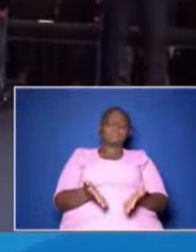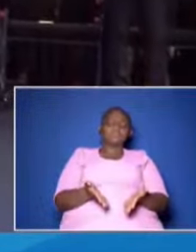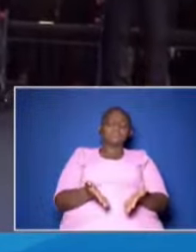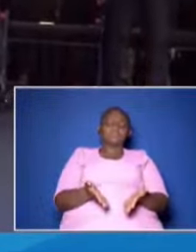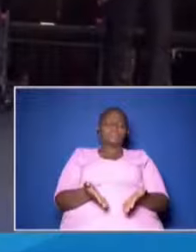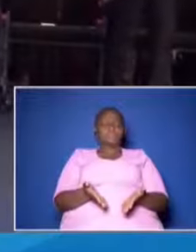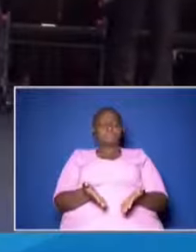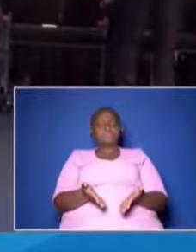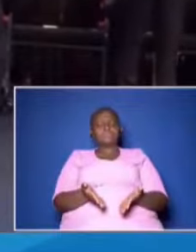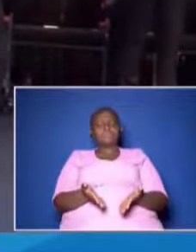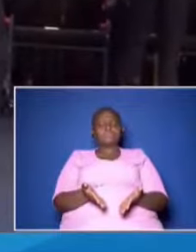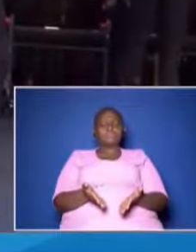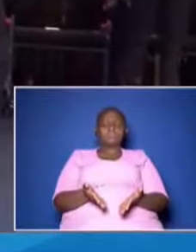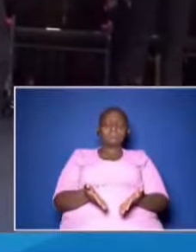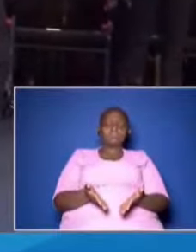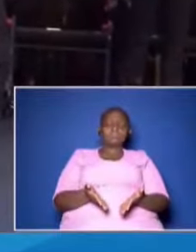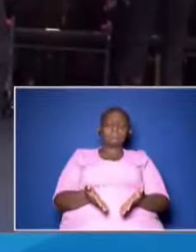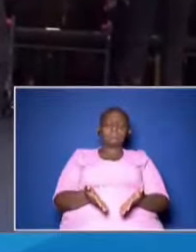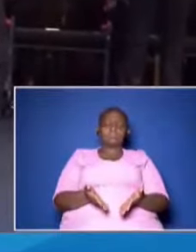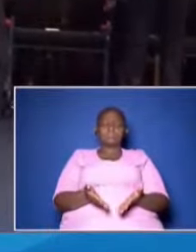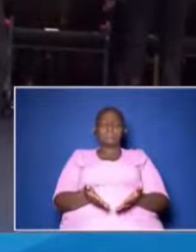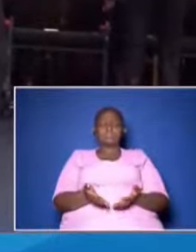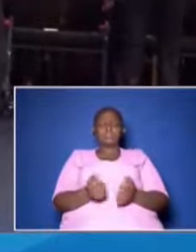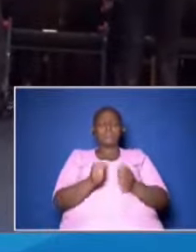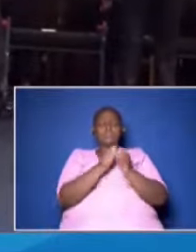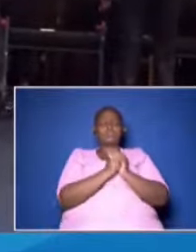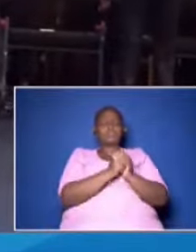in let me hear your